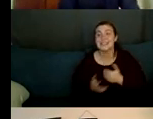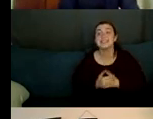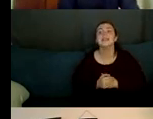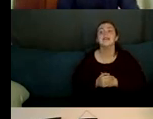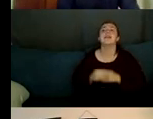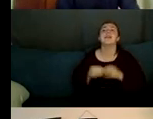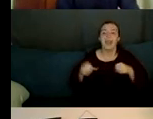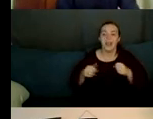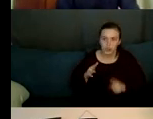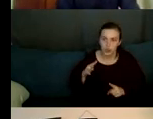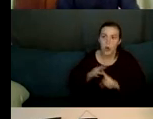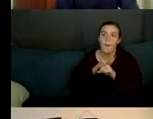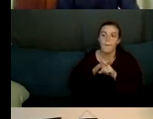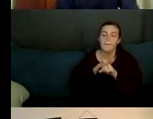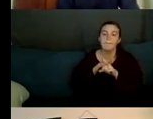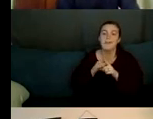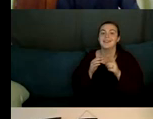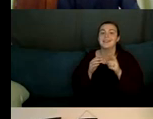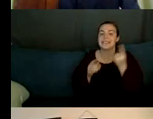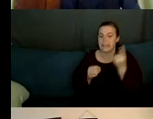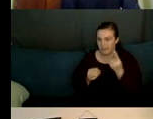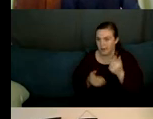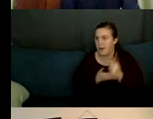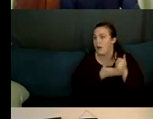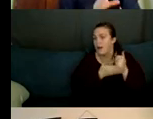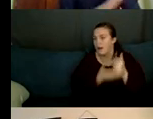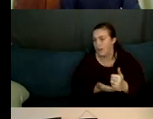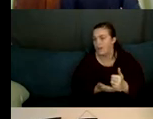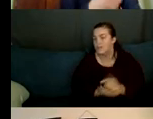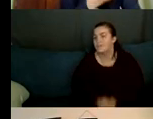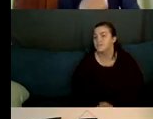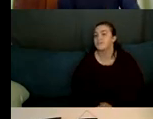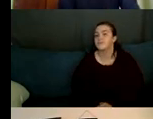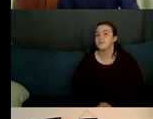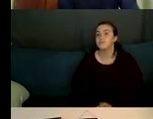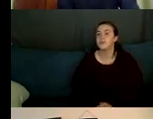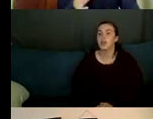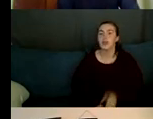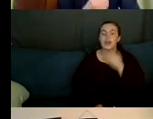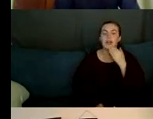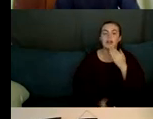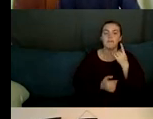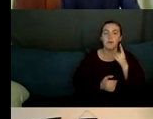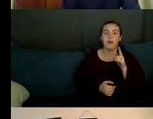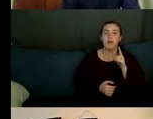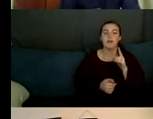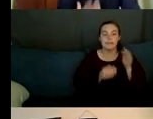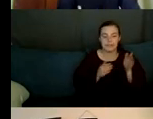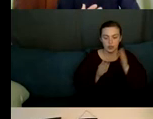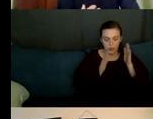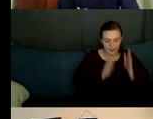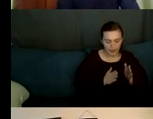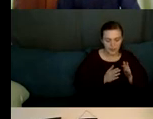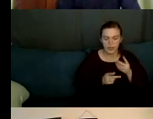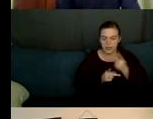them. And it's a really good place for like your scheduling person, your event steward, your like core team to hang